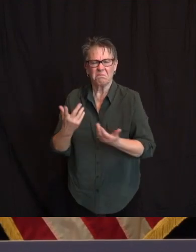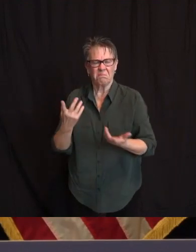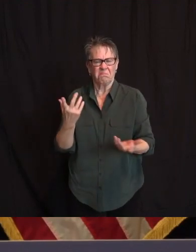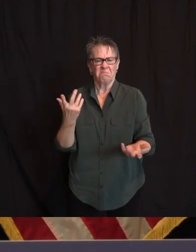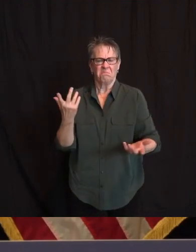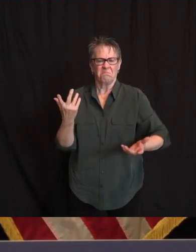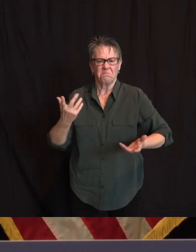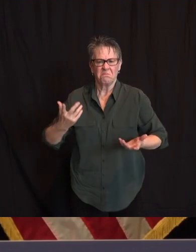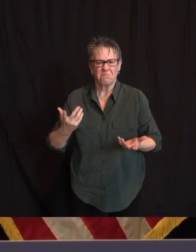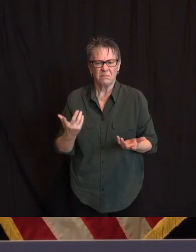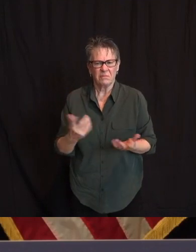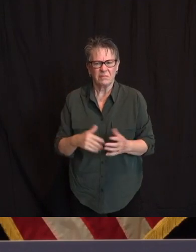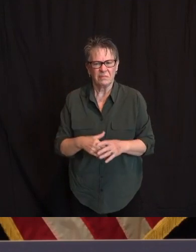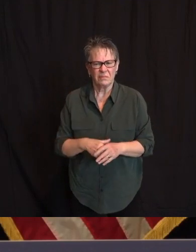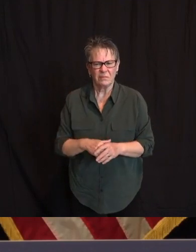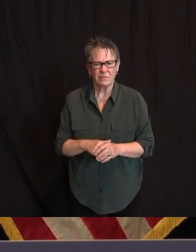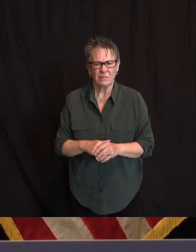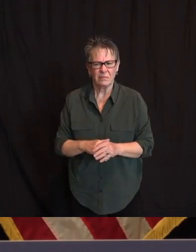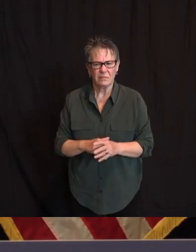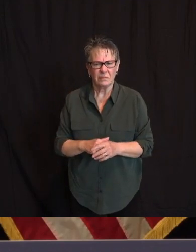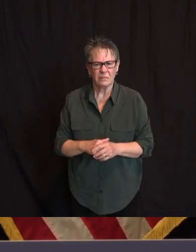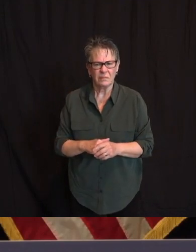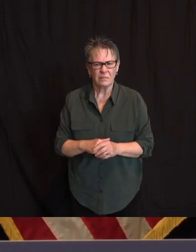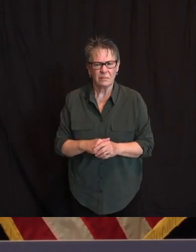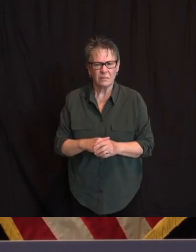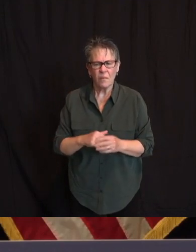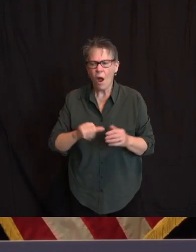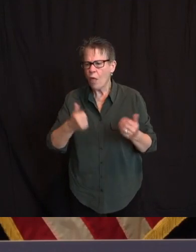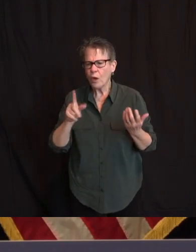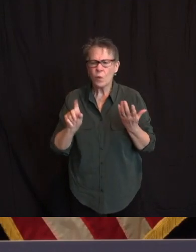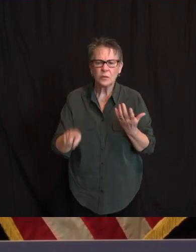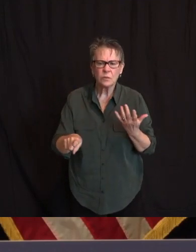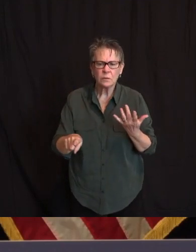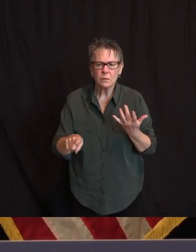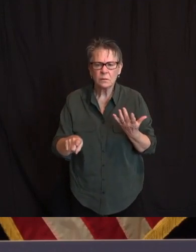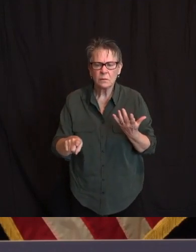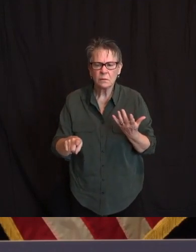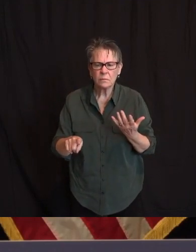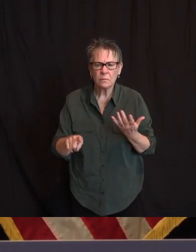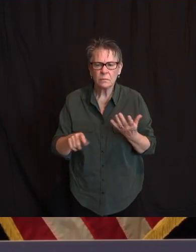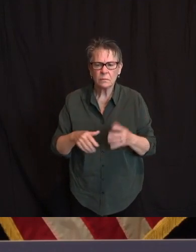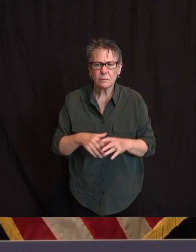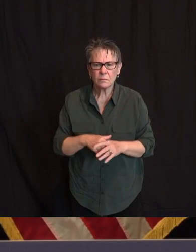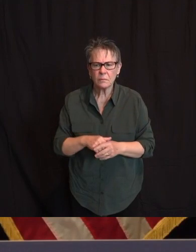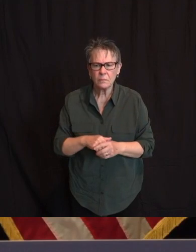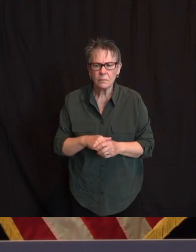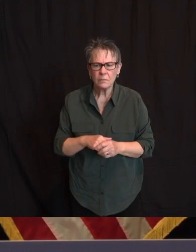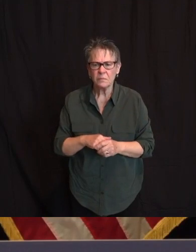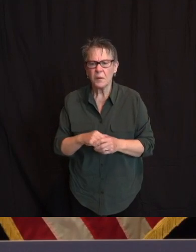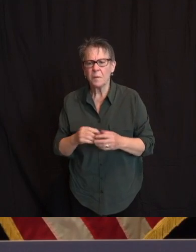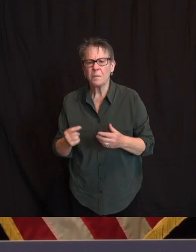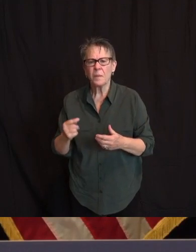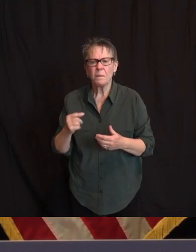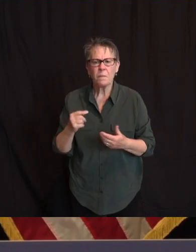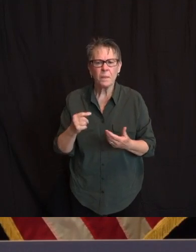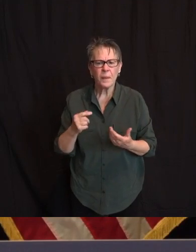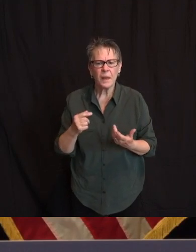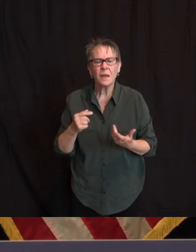but we're still contemplating whether or not schools will be in session then, or even the rest of the year. I mean, just curious where we stand on that. And just